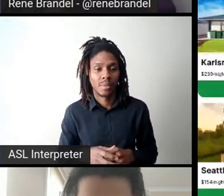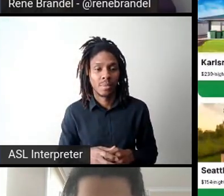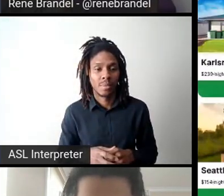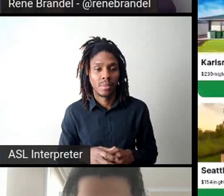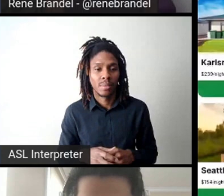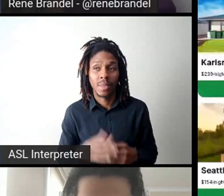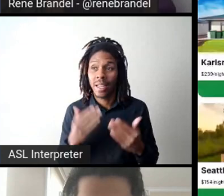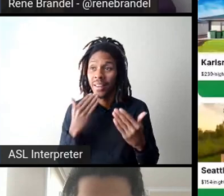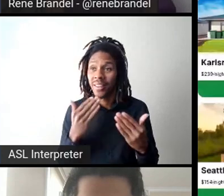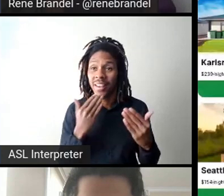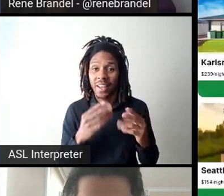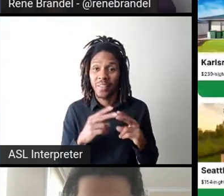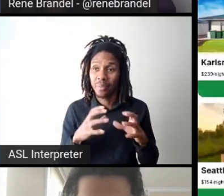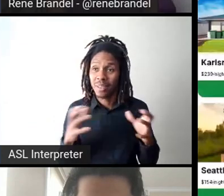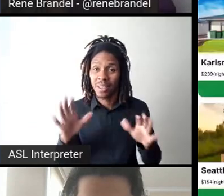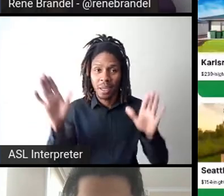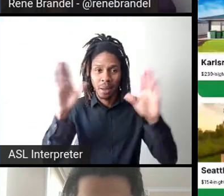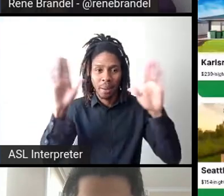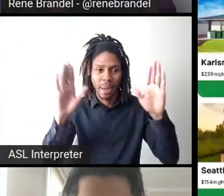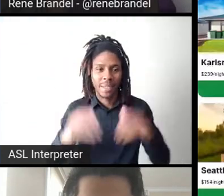Thank you very much. Bye, everyone.